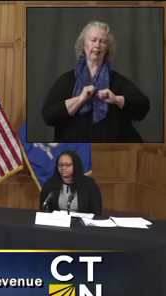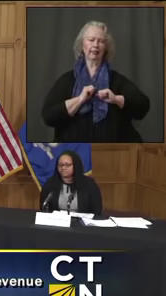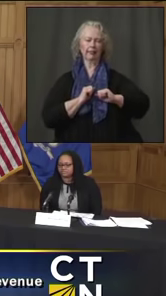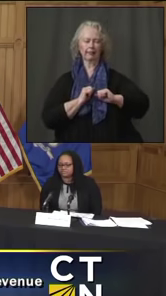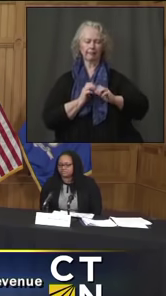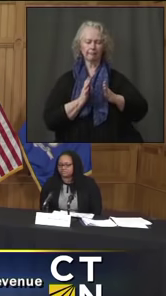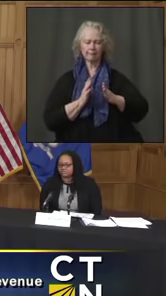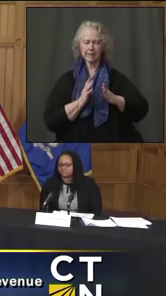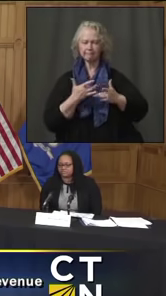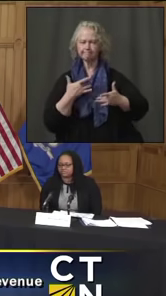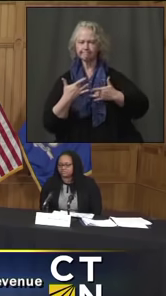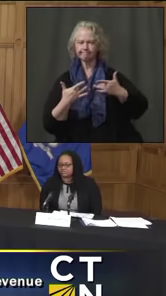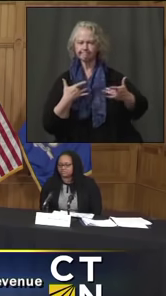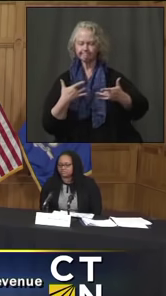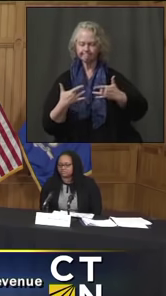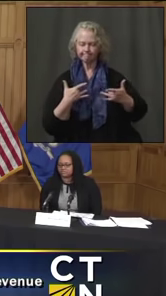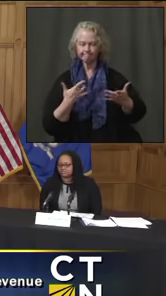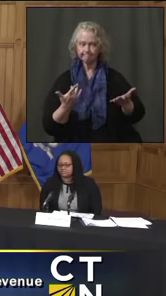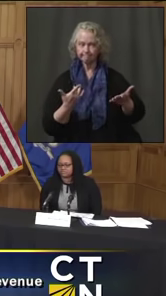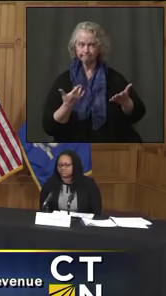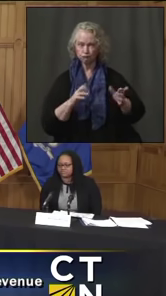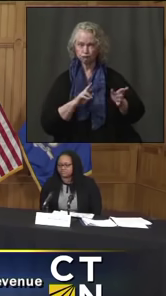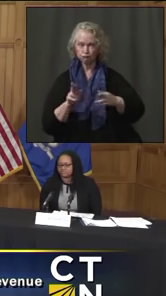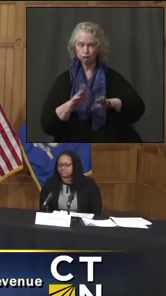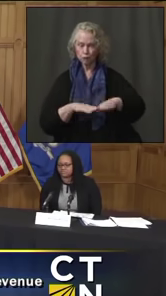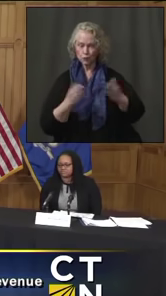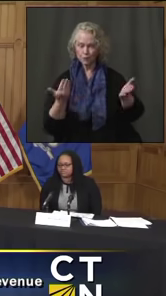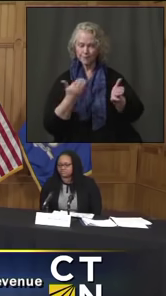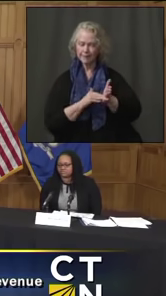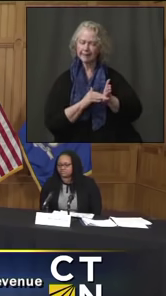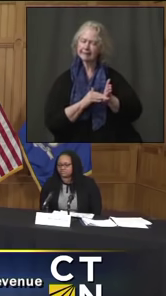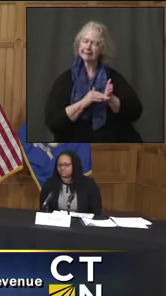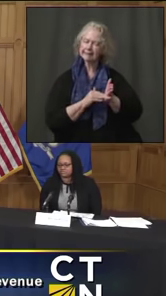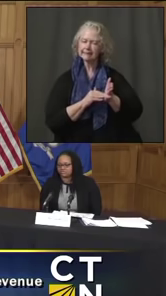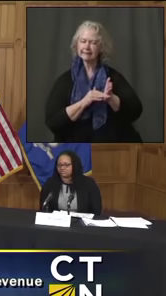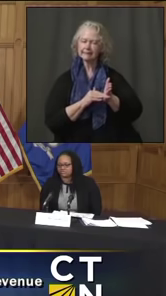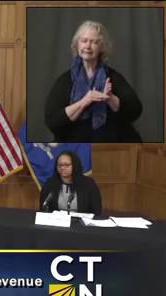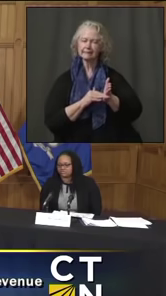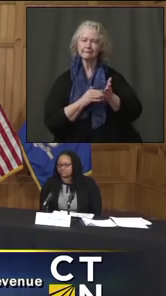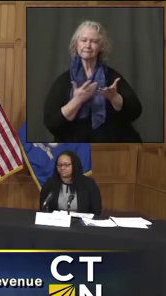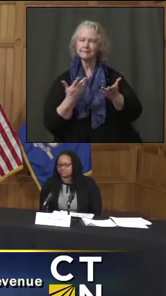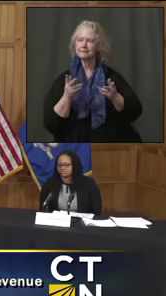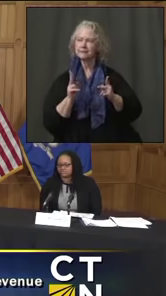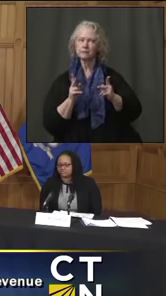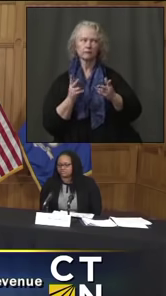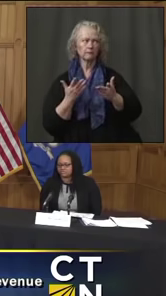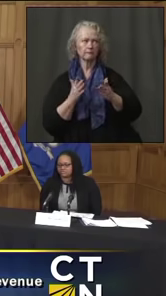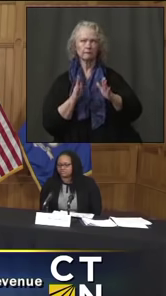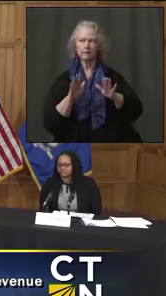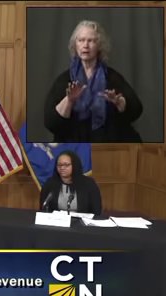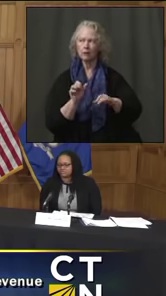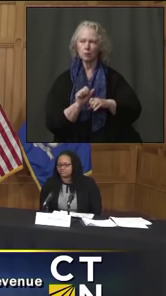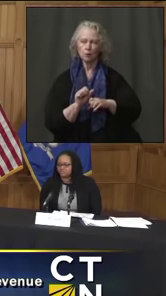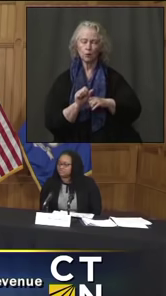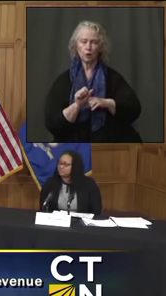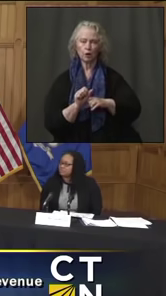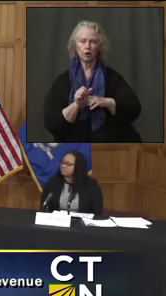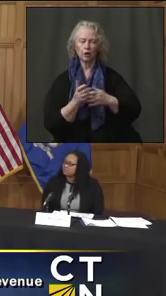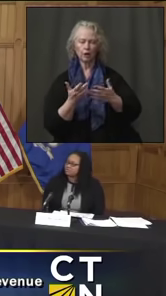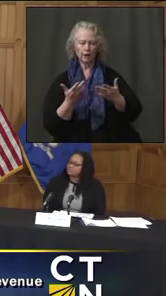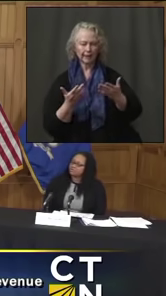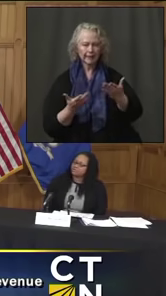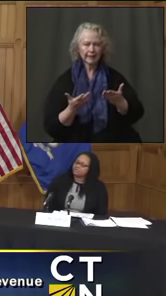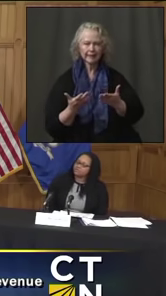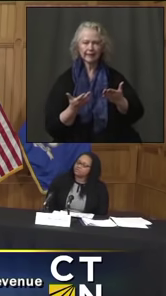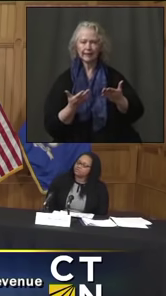concerned about reopening. But you have to go back to work, right, in order to get unemployment,